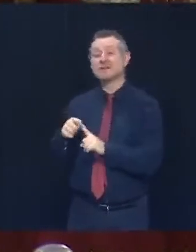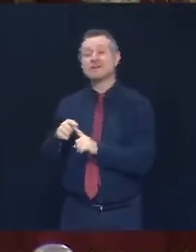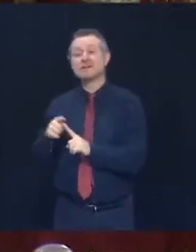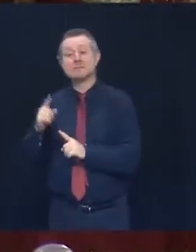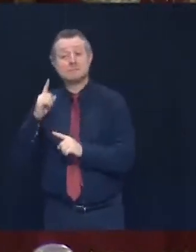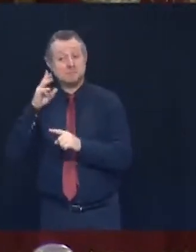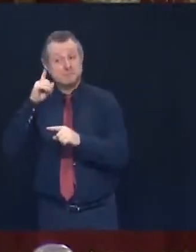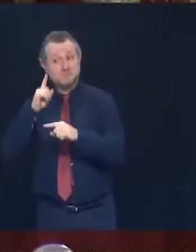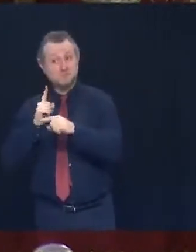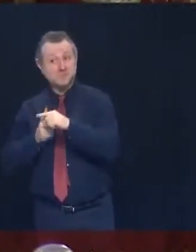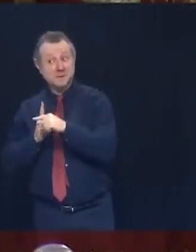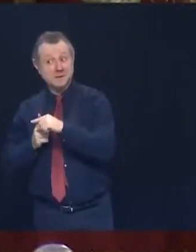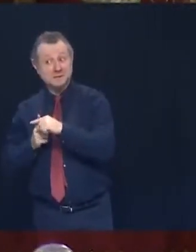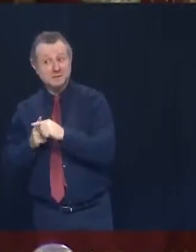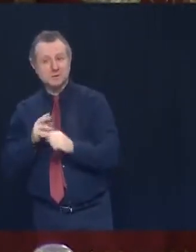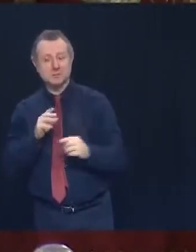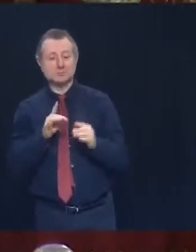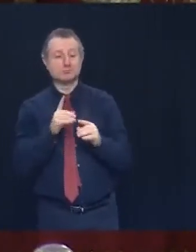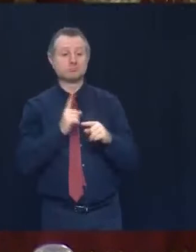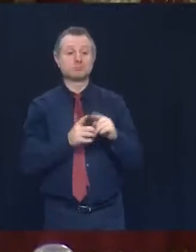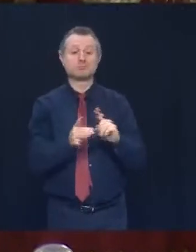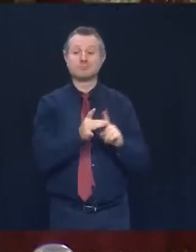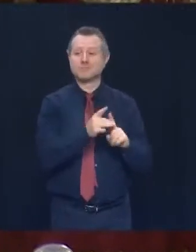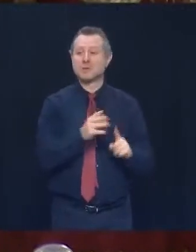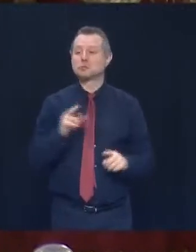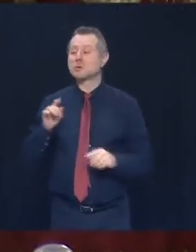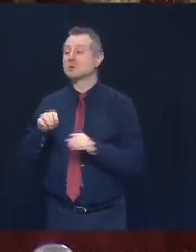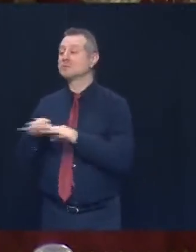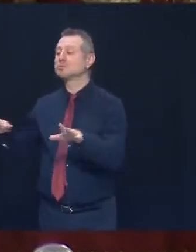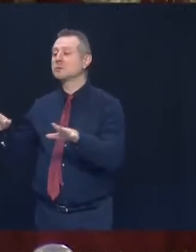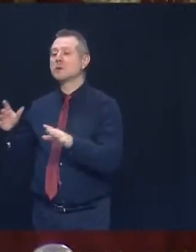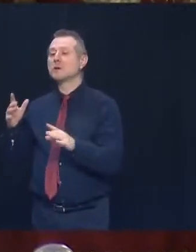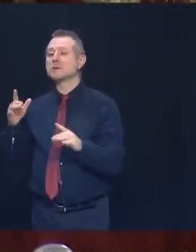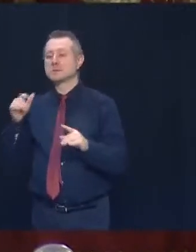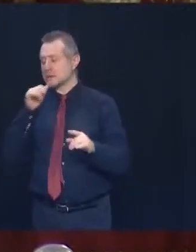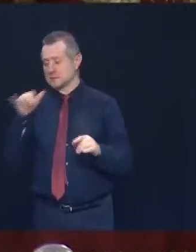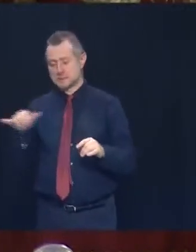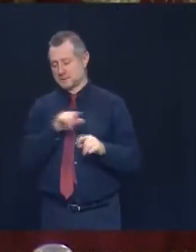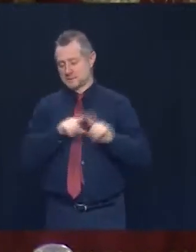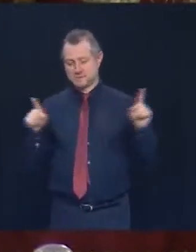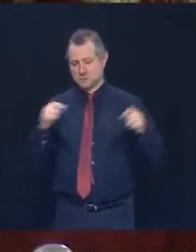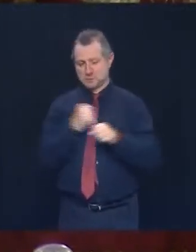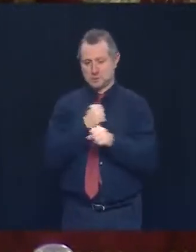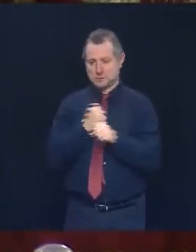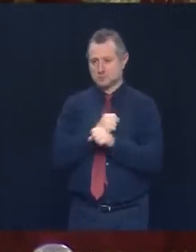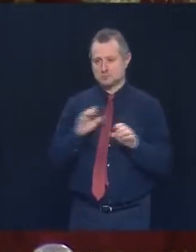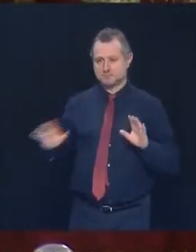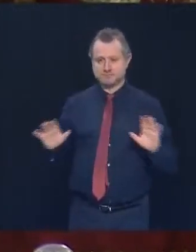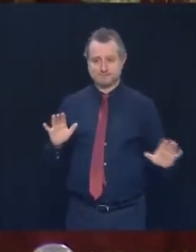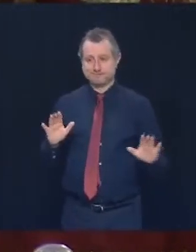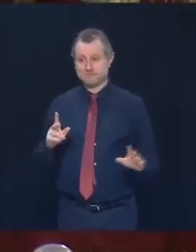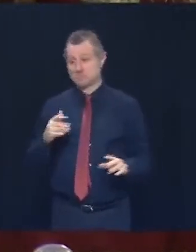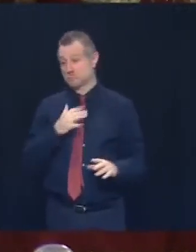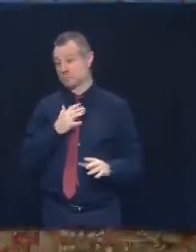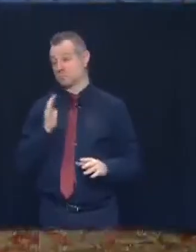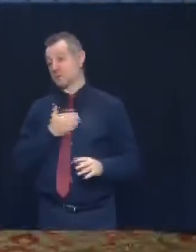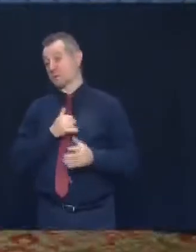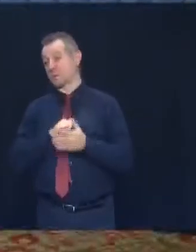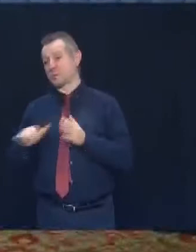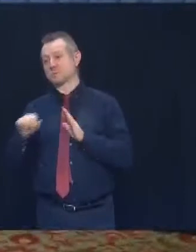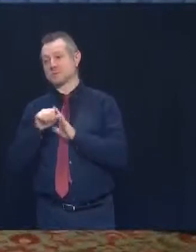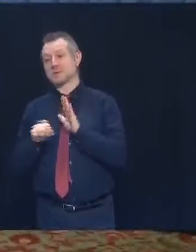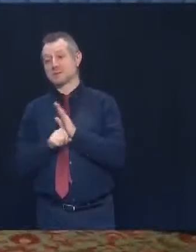public, positivity and the rate of transmission have nothing to do with one another. And New York's rate of transmission is below 1%, which is where you want to be.